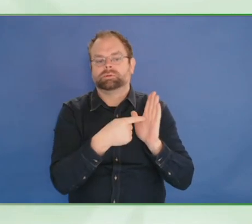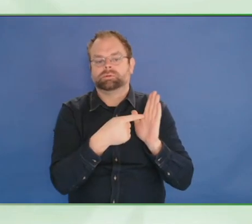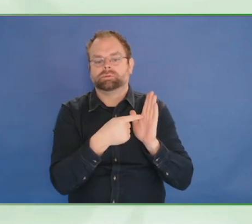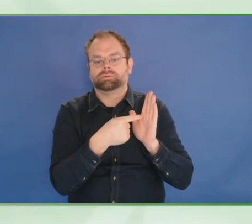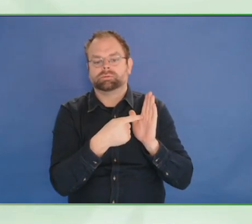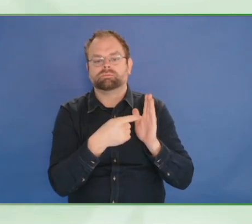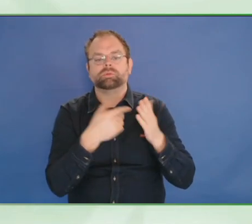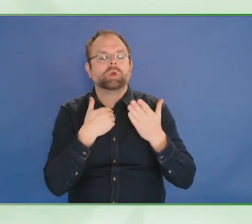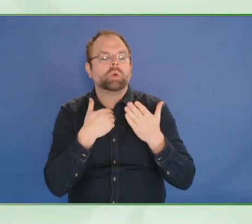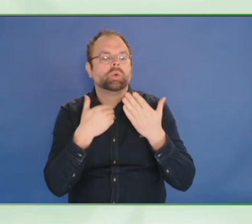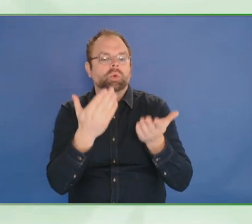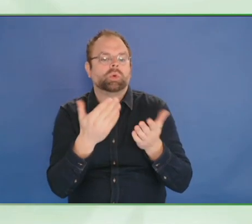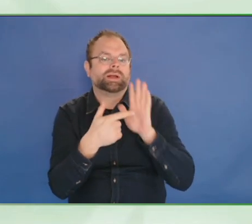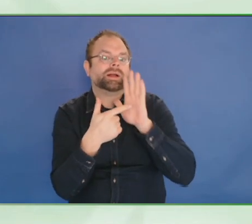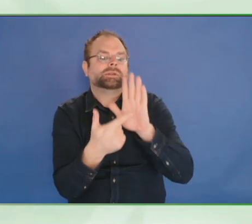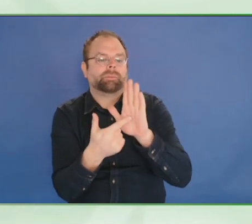particularly,